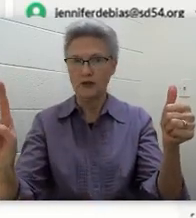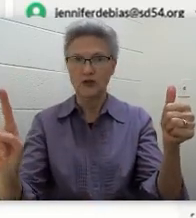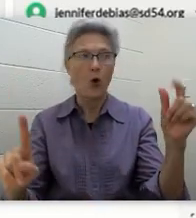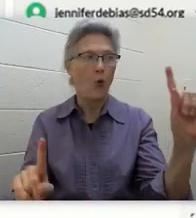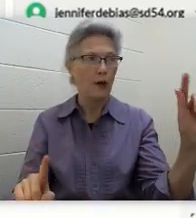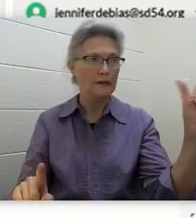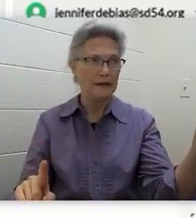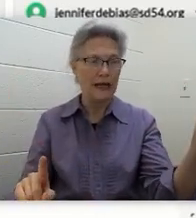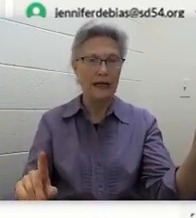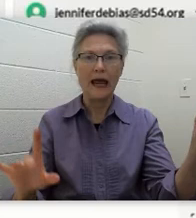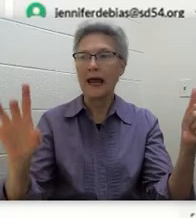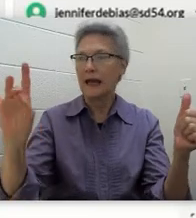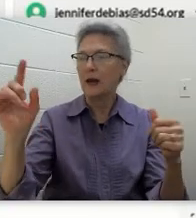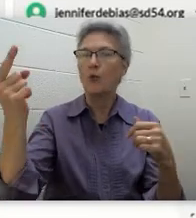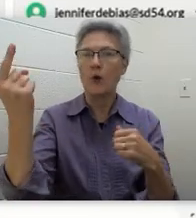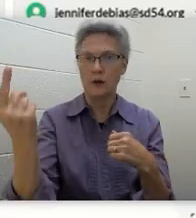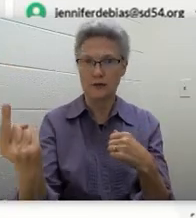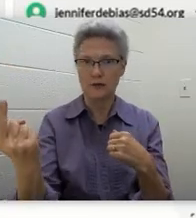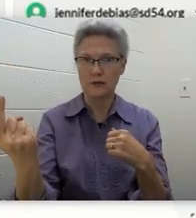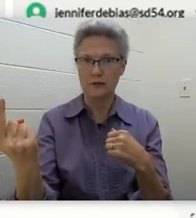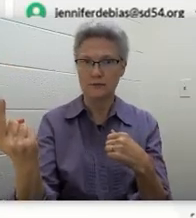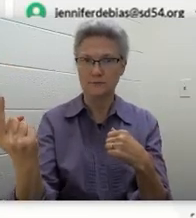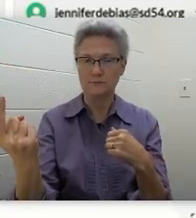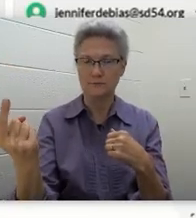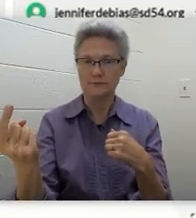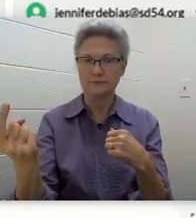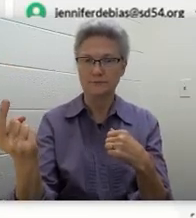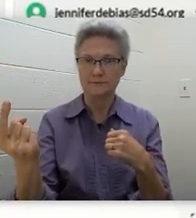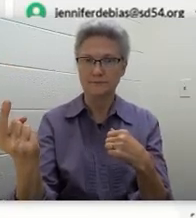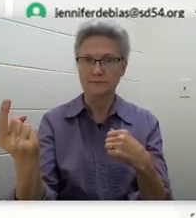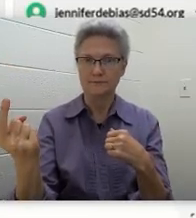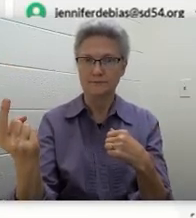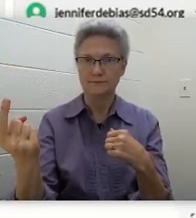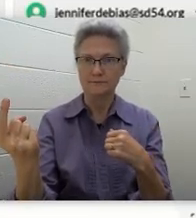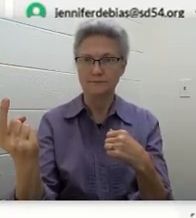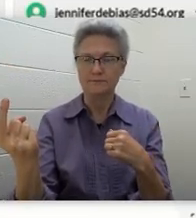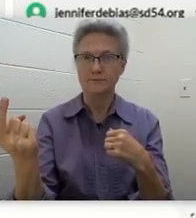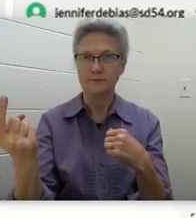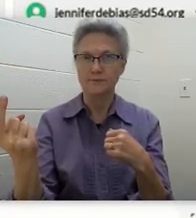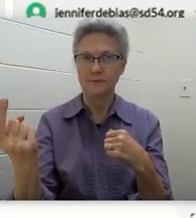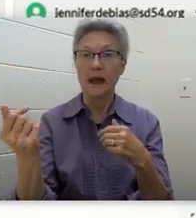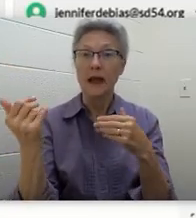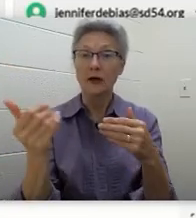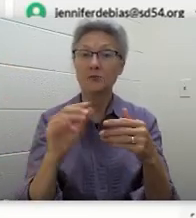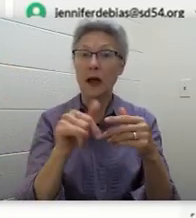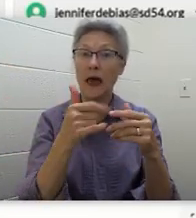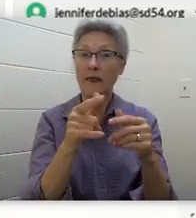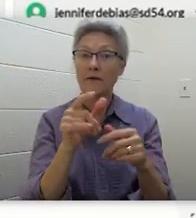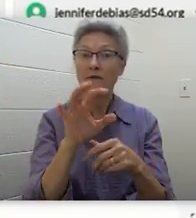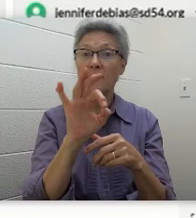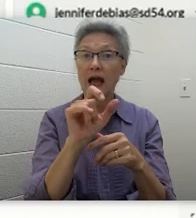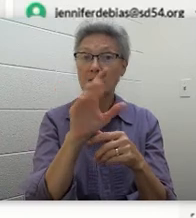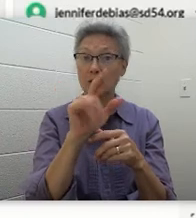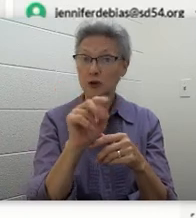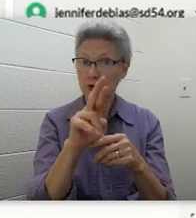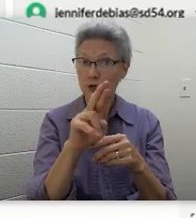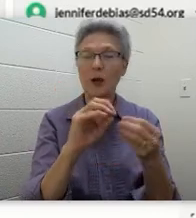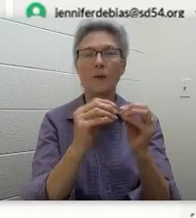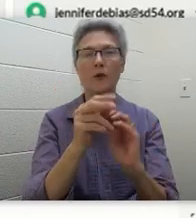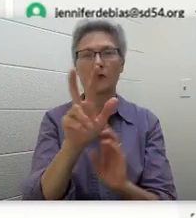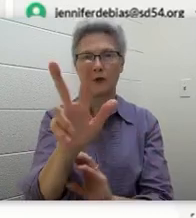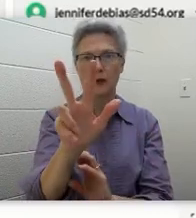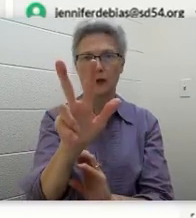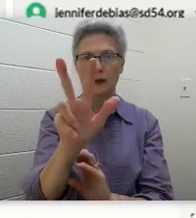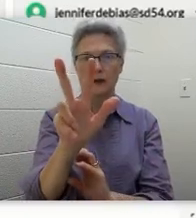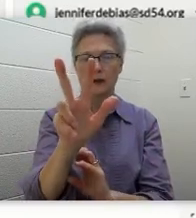one 10, which is a value of 10, and 8 ones. And here's my other factor of 3.